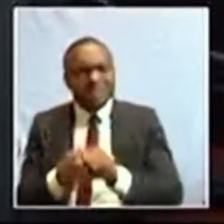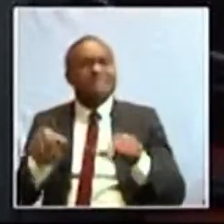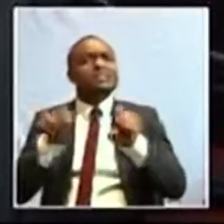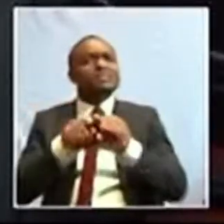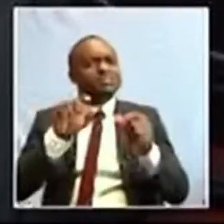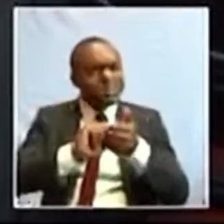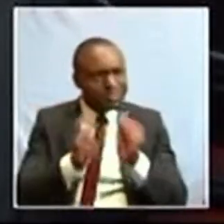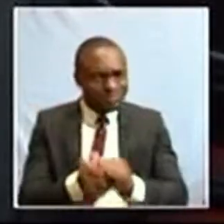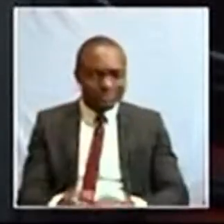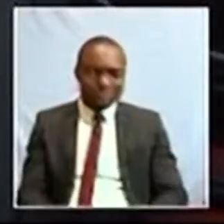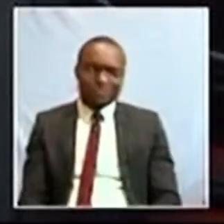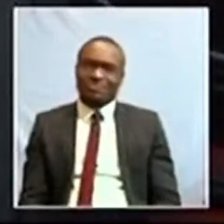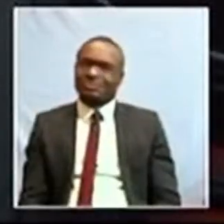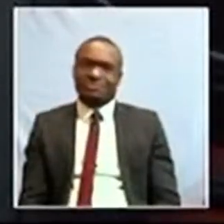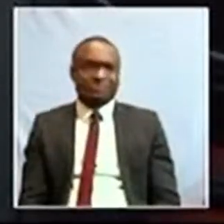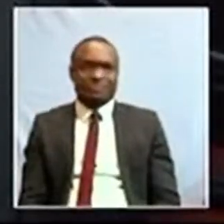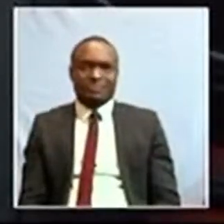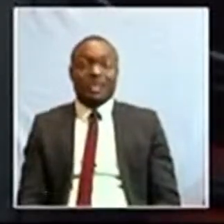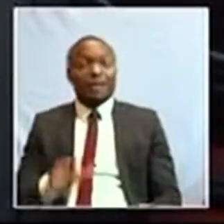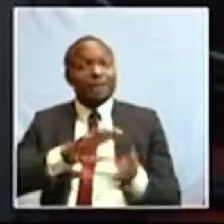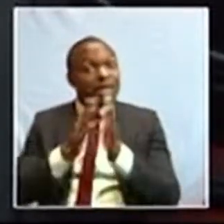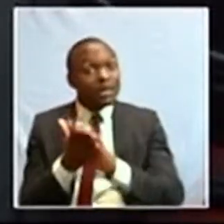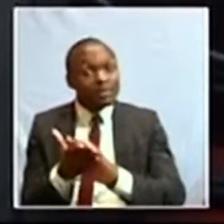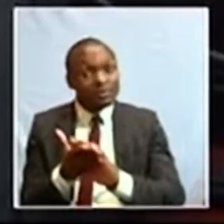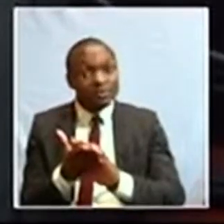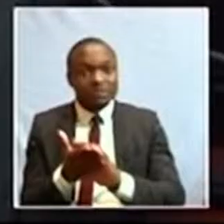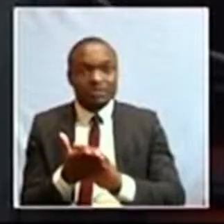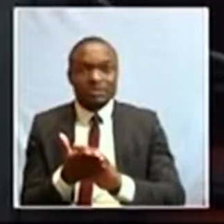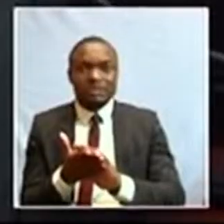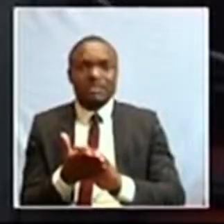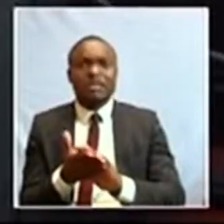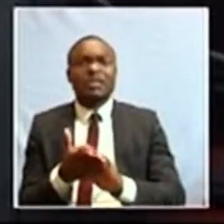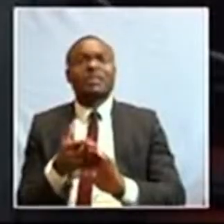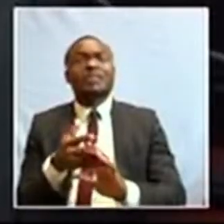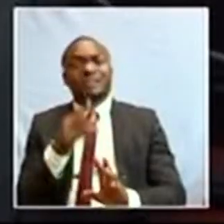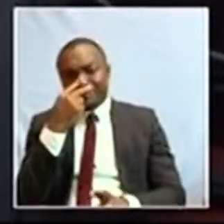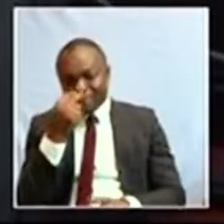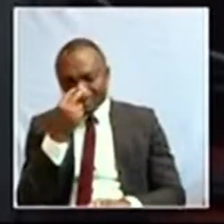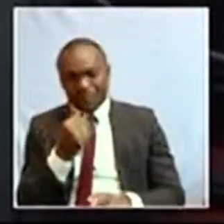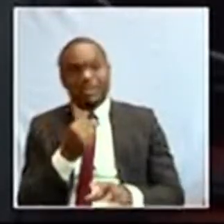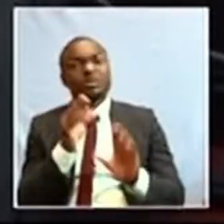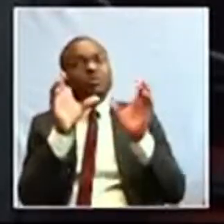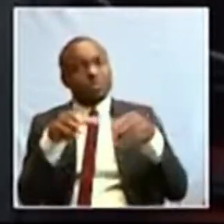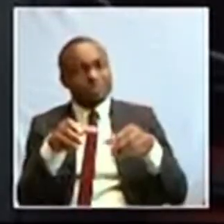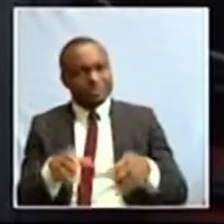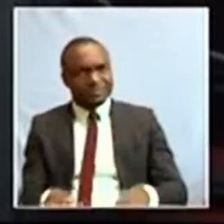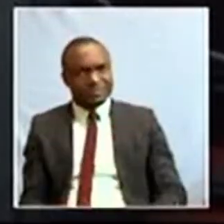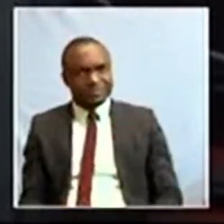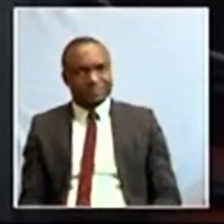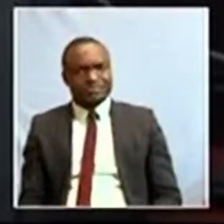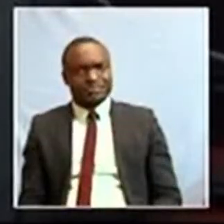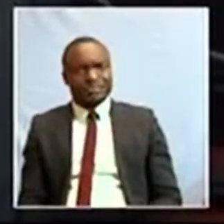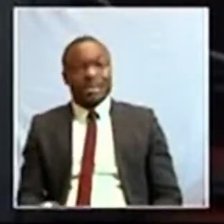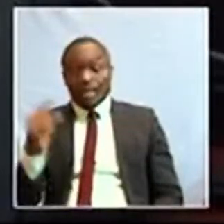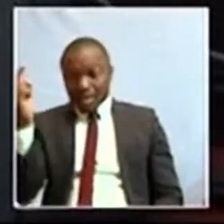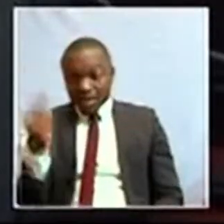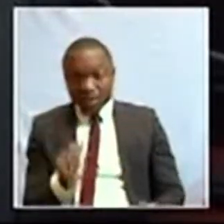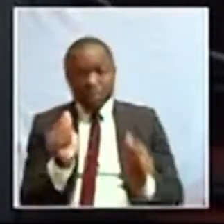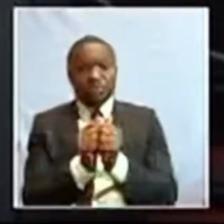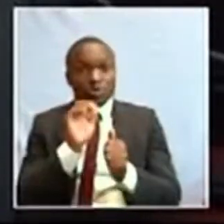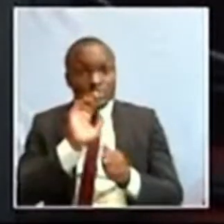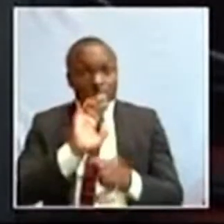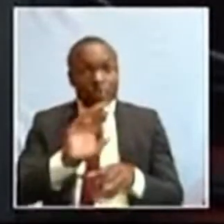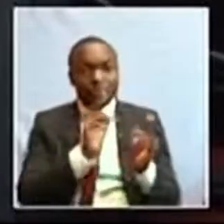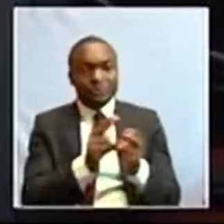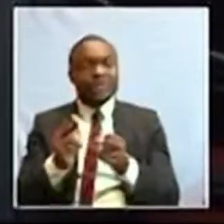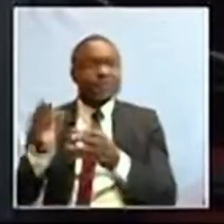same queries. It becomes a joke to the committee. And also, even as they come with their answers, they